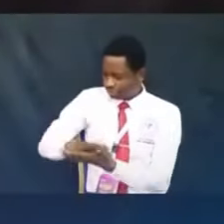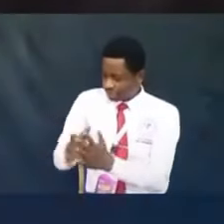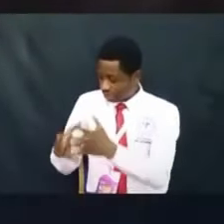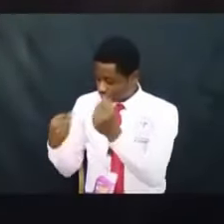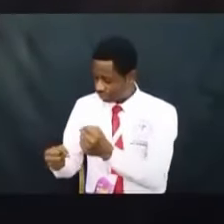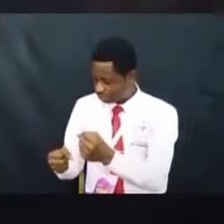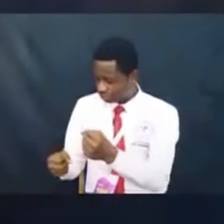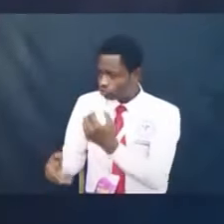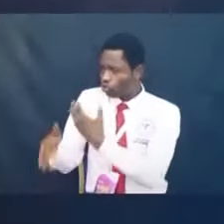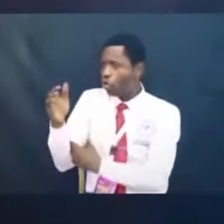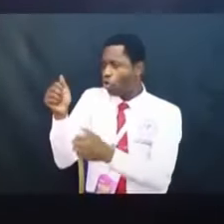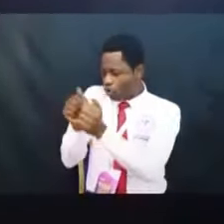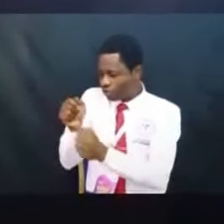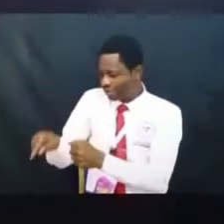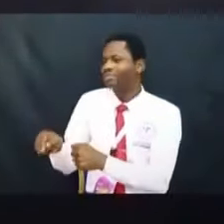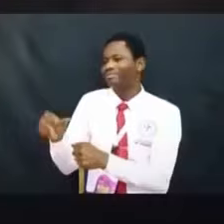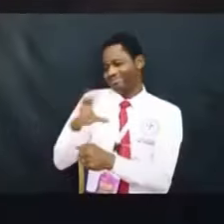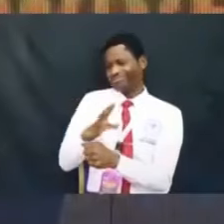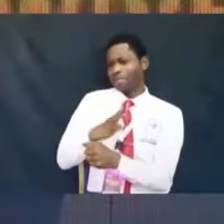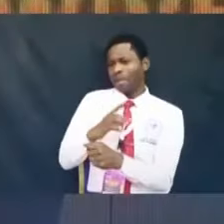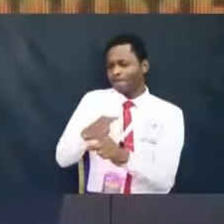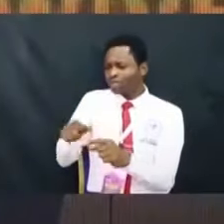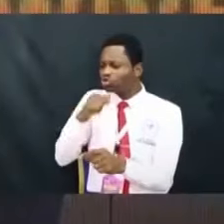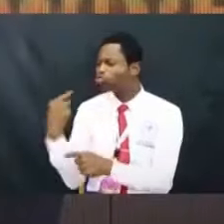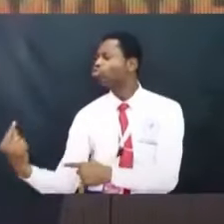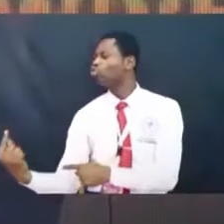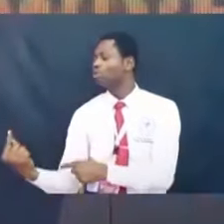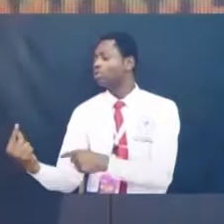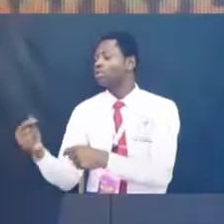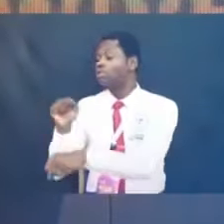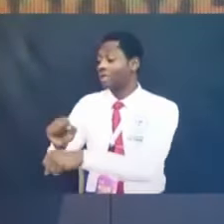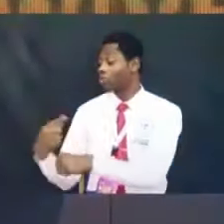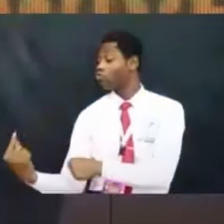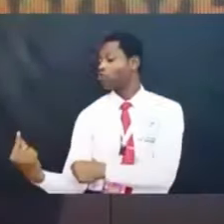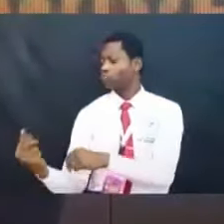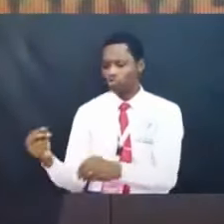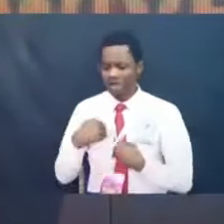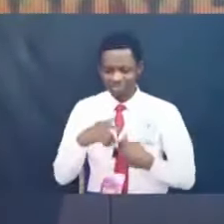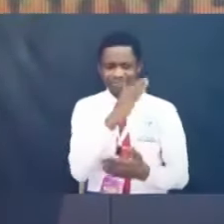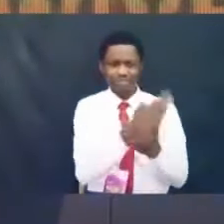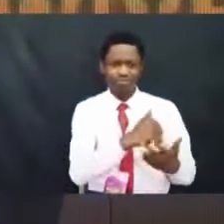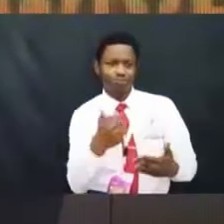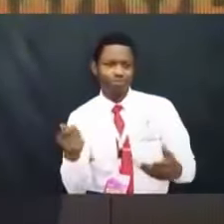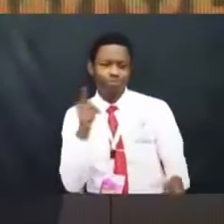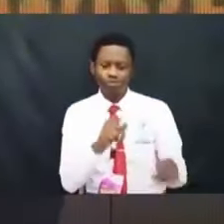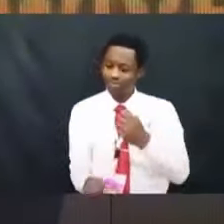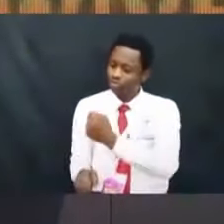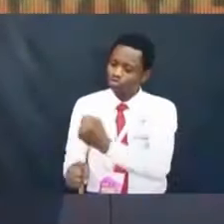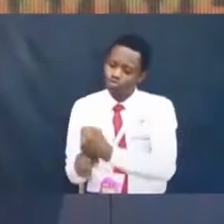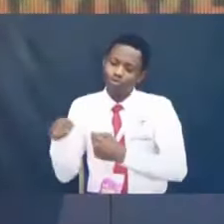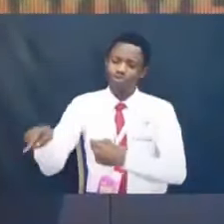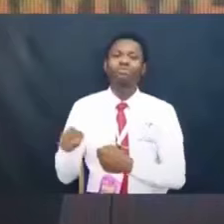him, but he didn't achieve that alone. Some people and all Israel gave him